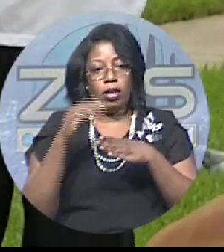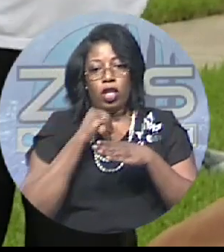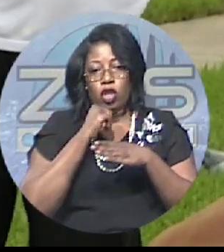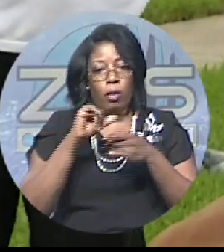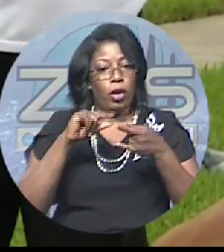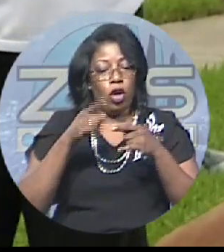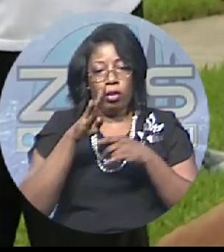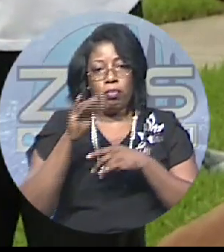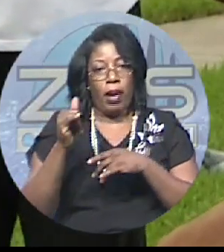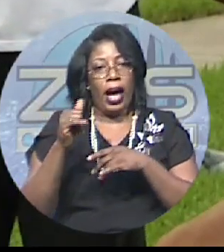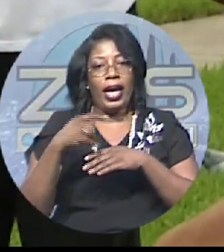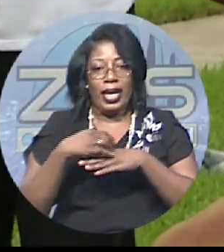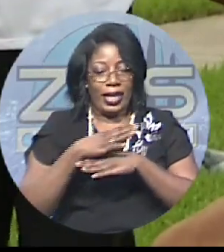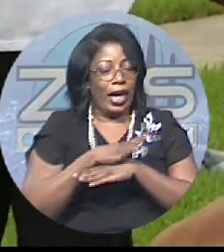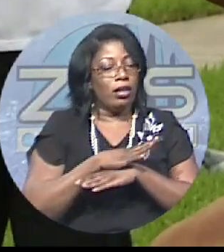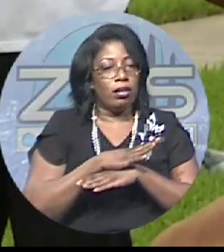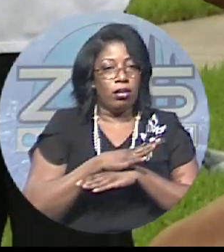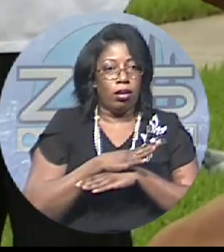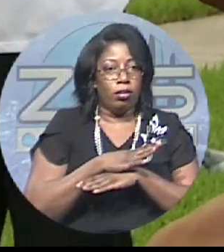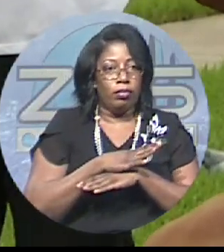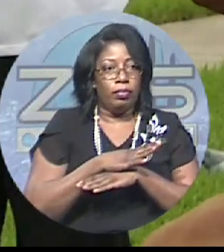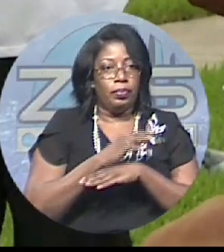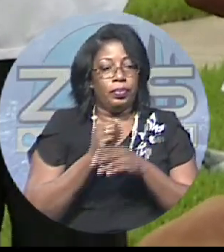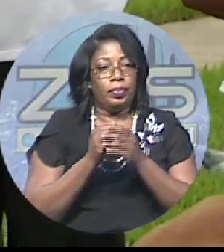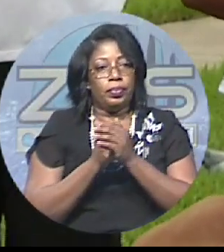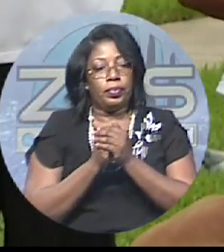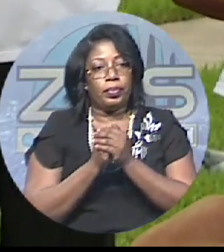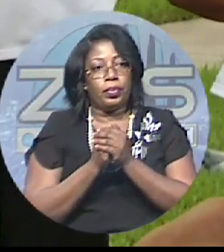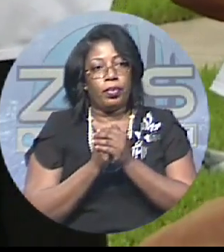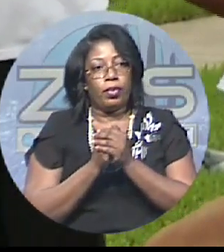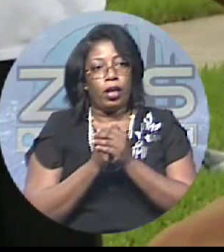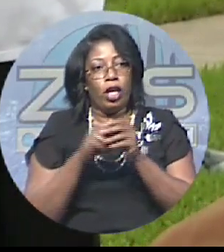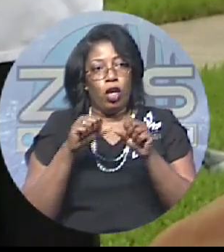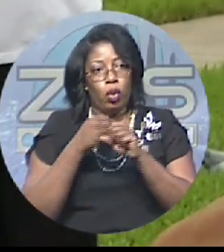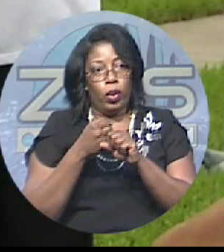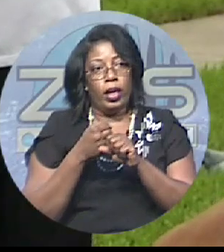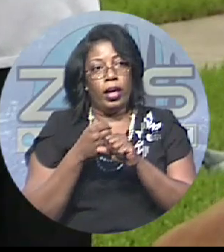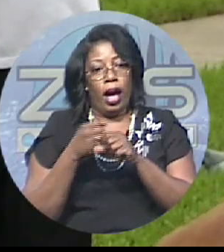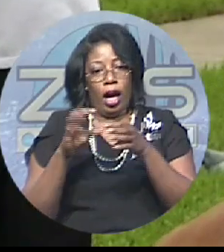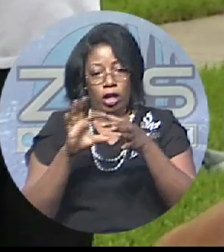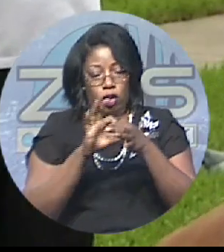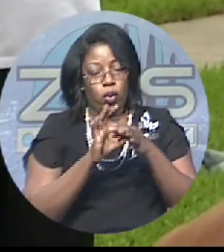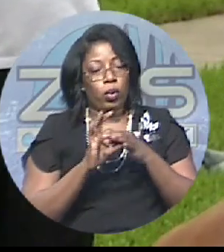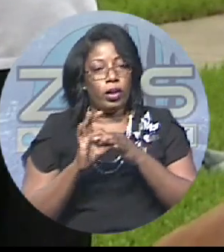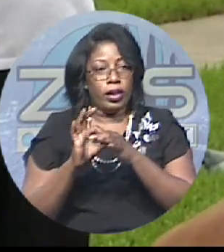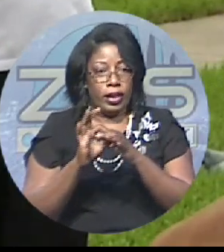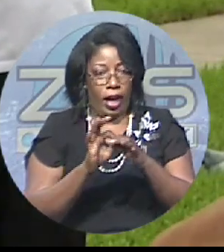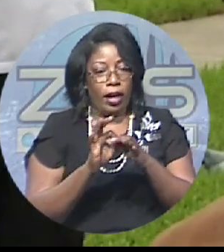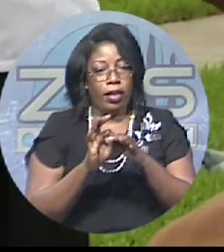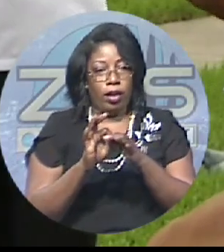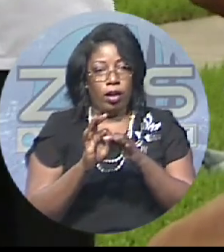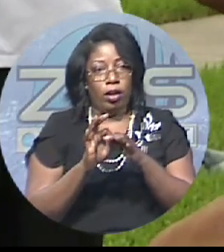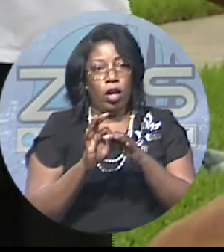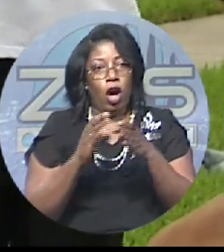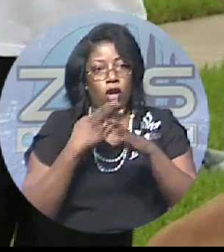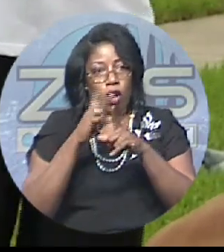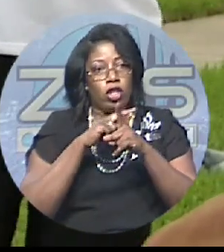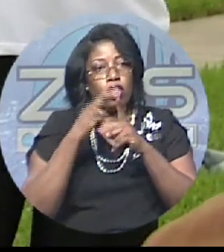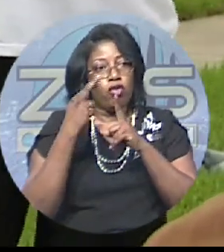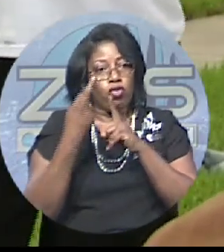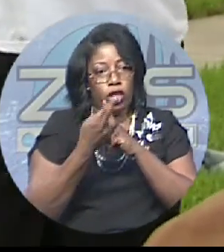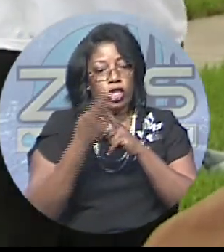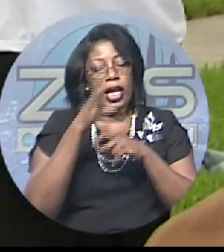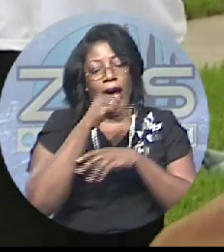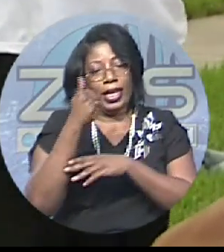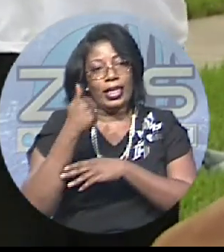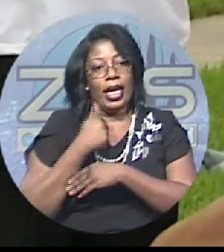in some way, shape, or form, whether directly or indirectly. And so we are really banding together with persons across the region and our parent company in